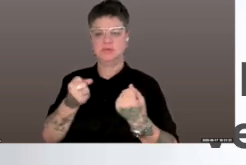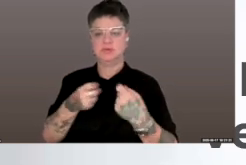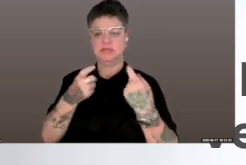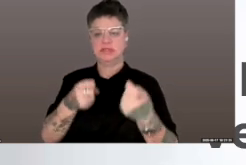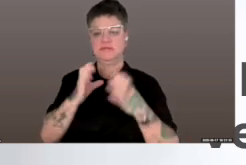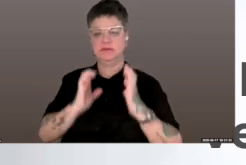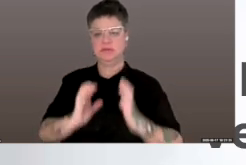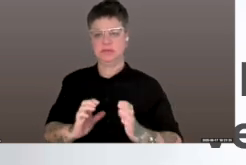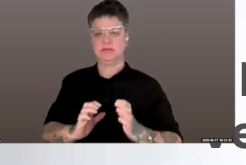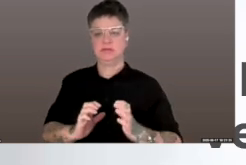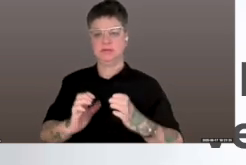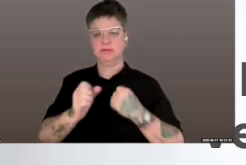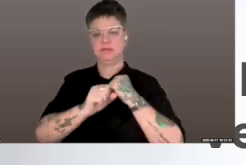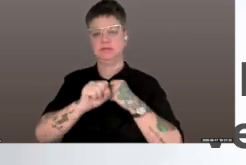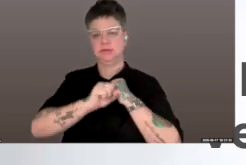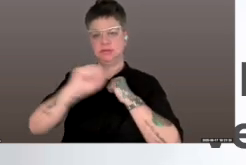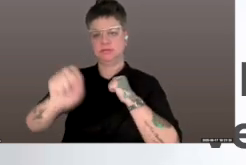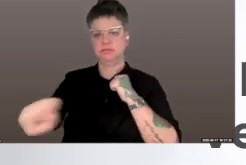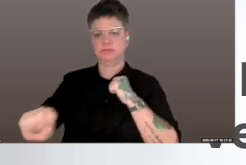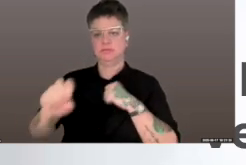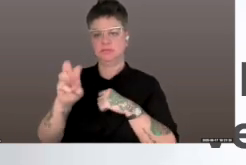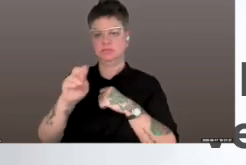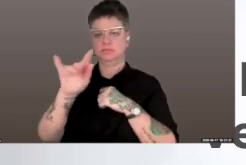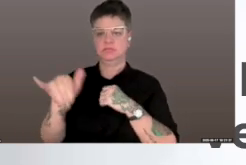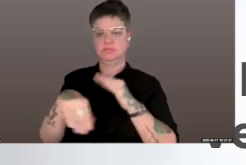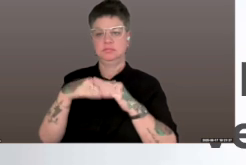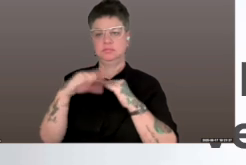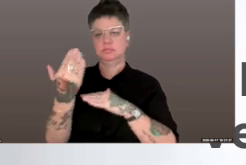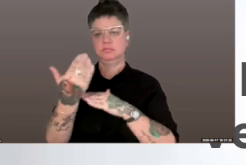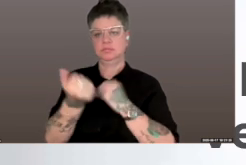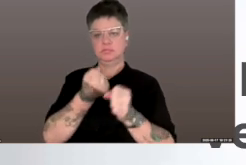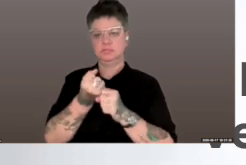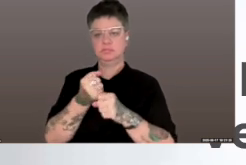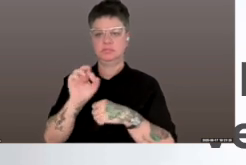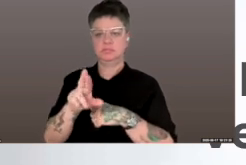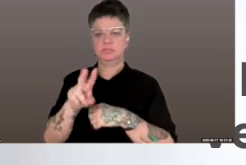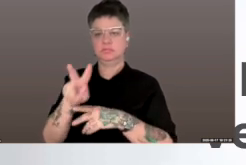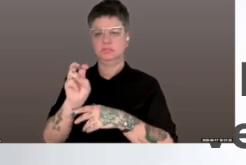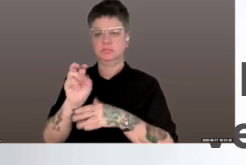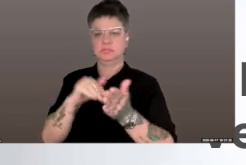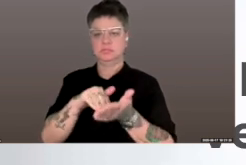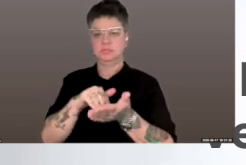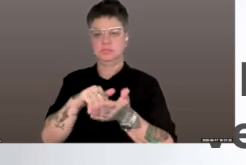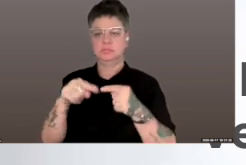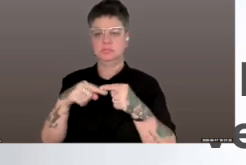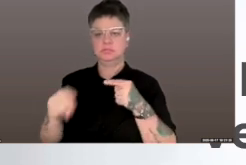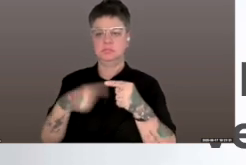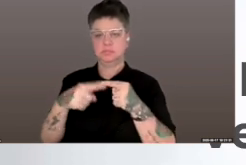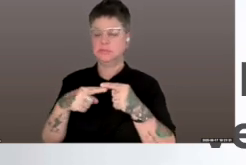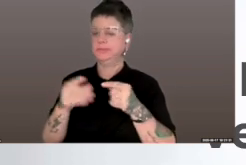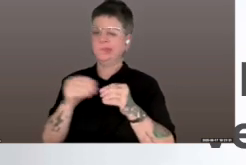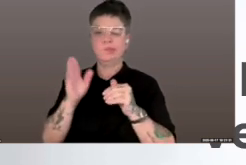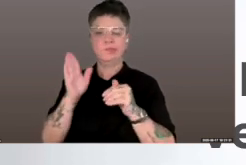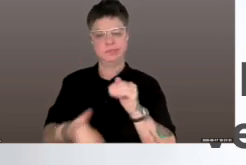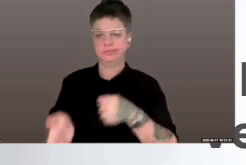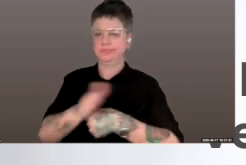to replace their vehicle in lieu of replacing the battery or fuel cell components. The second